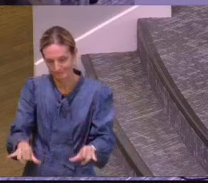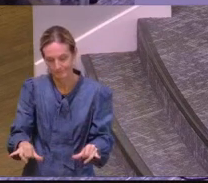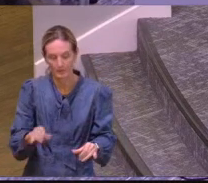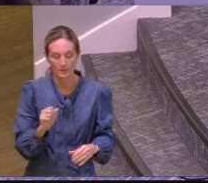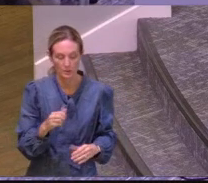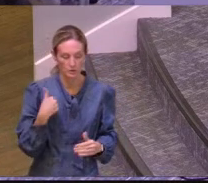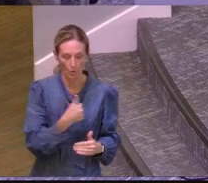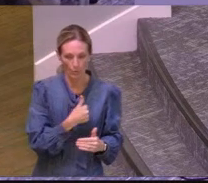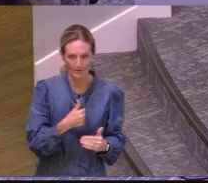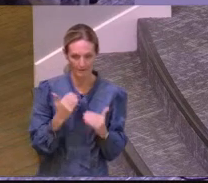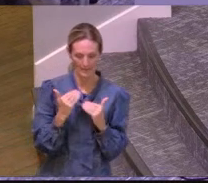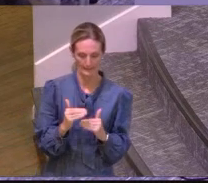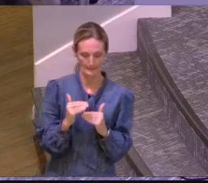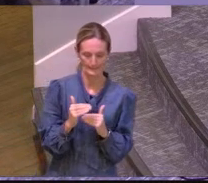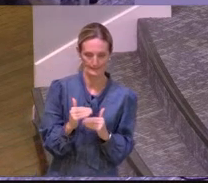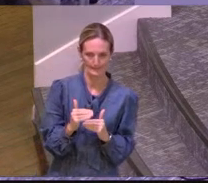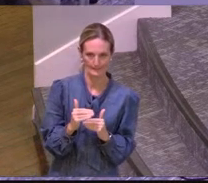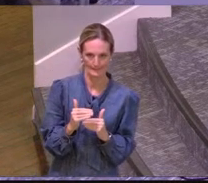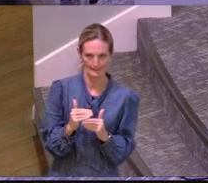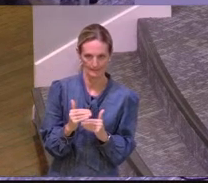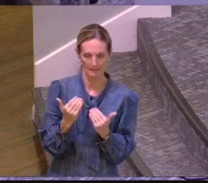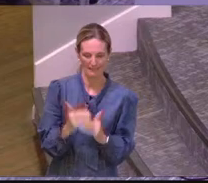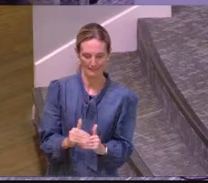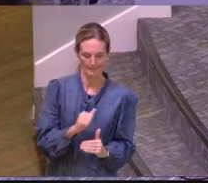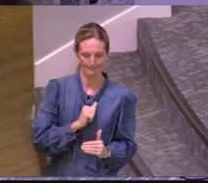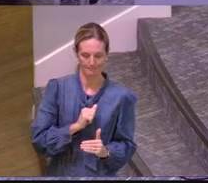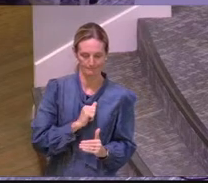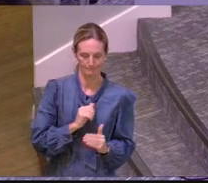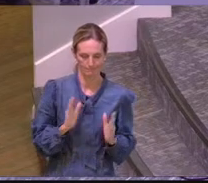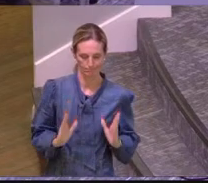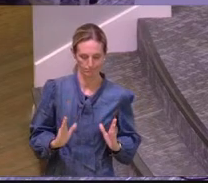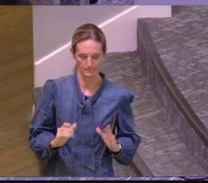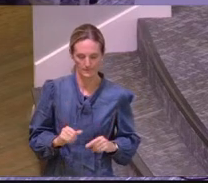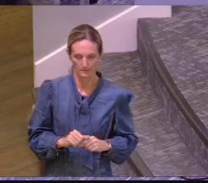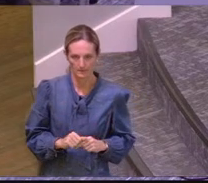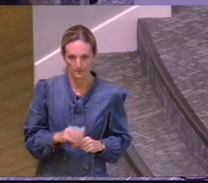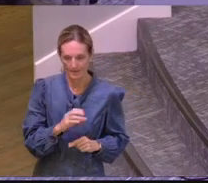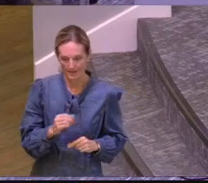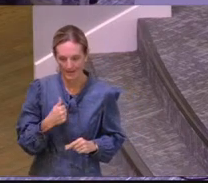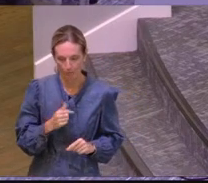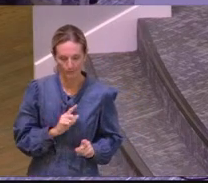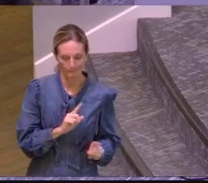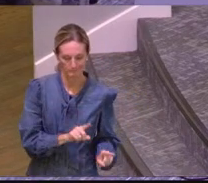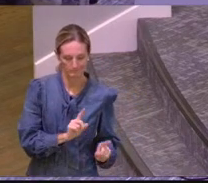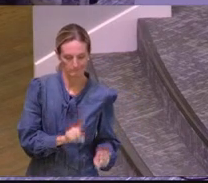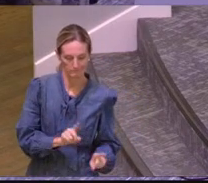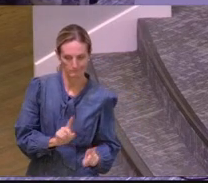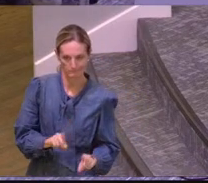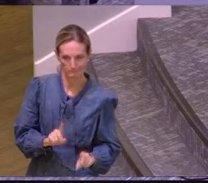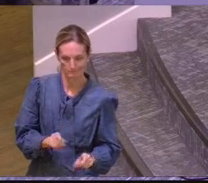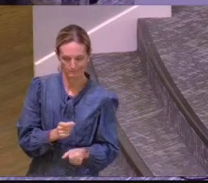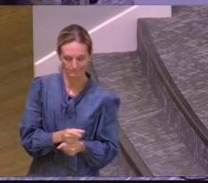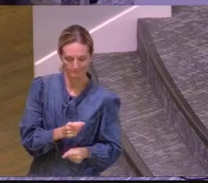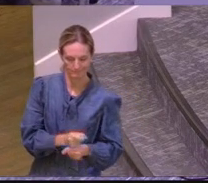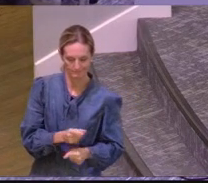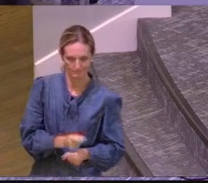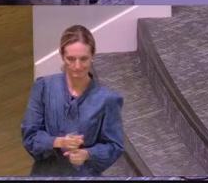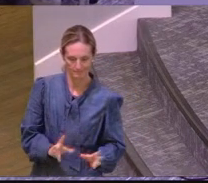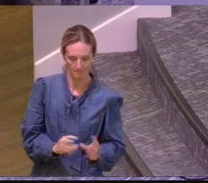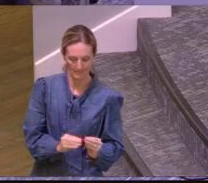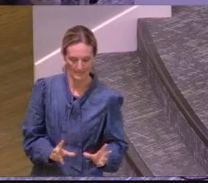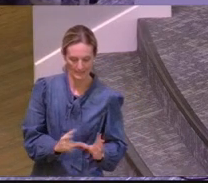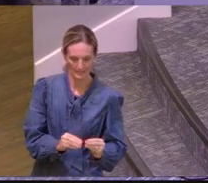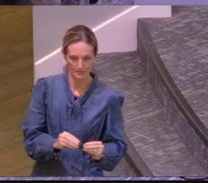pretty narrow band. And when we've gone to these different, you know, the yearly meeting of the